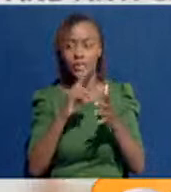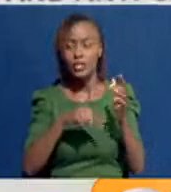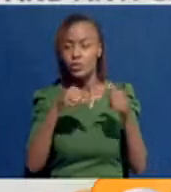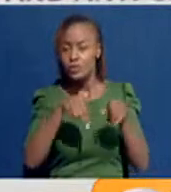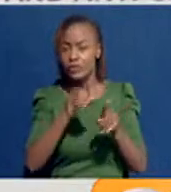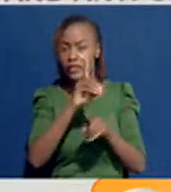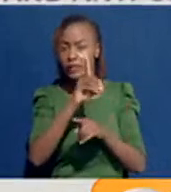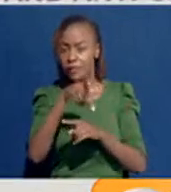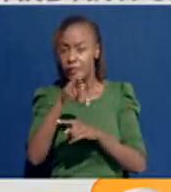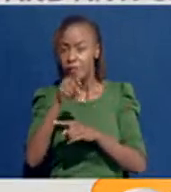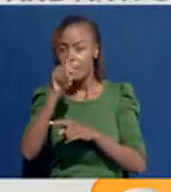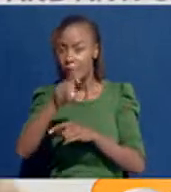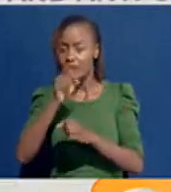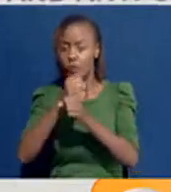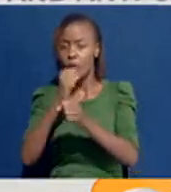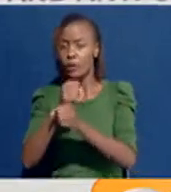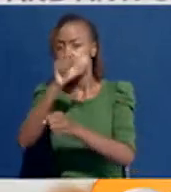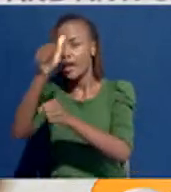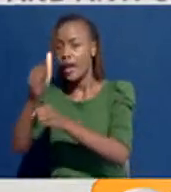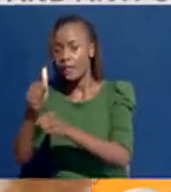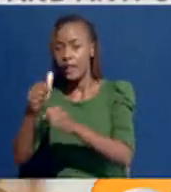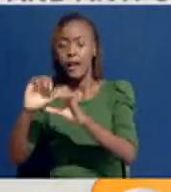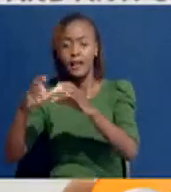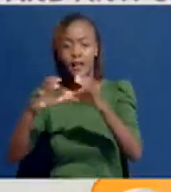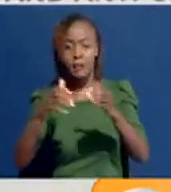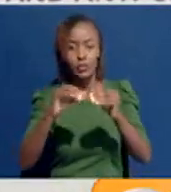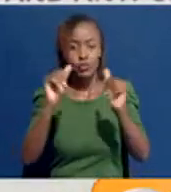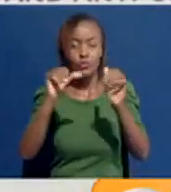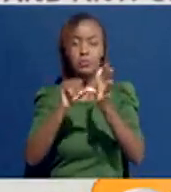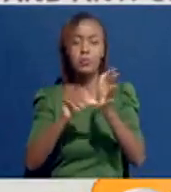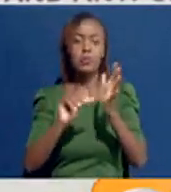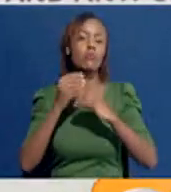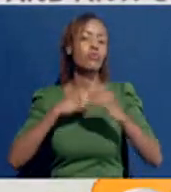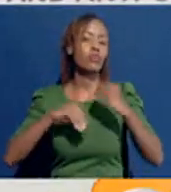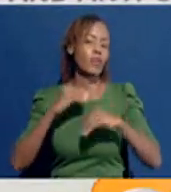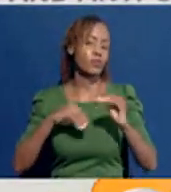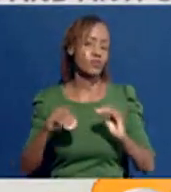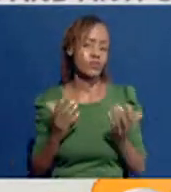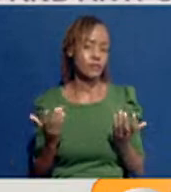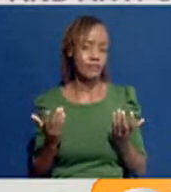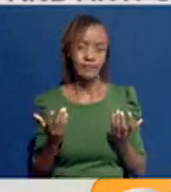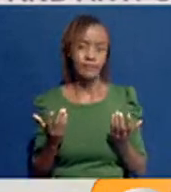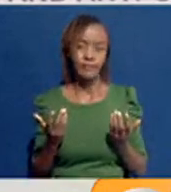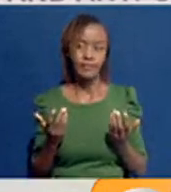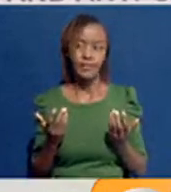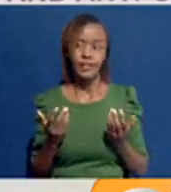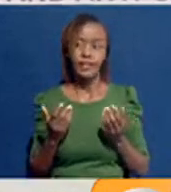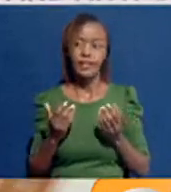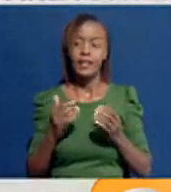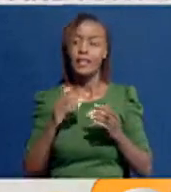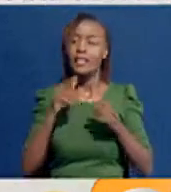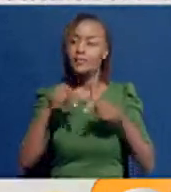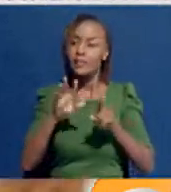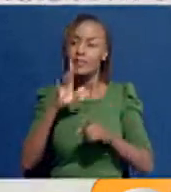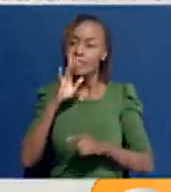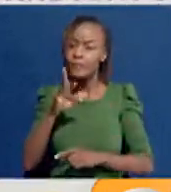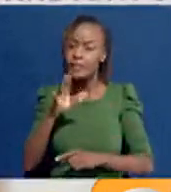work with the other agency to address this problem called corruption. In the entire speech he was talking